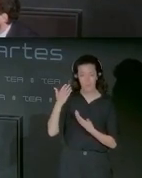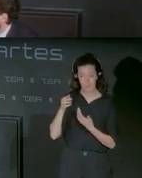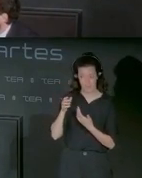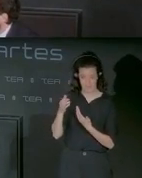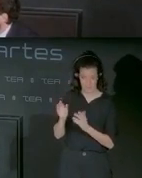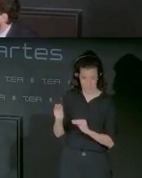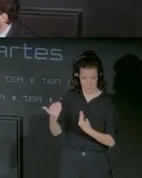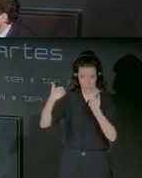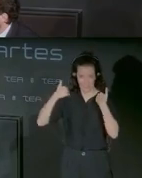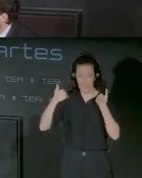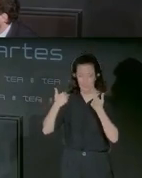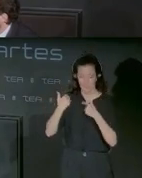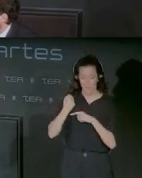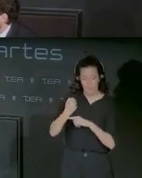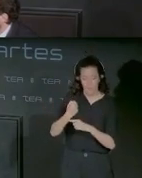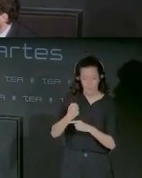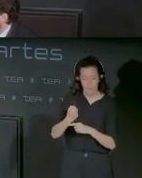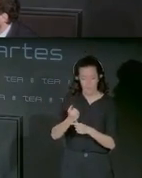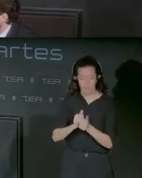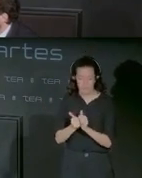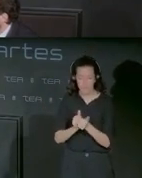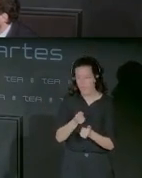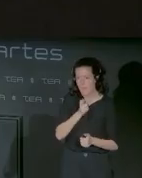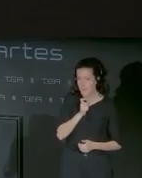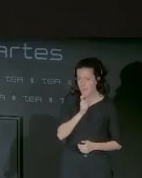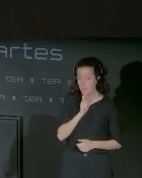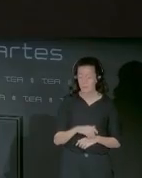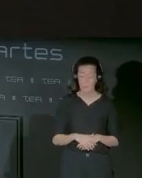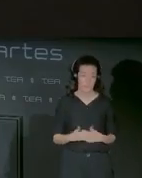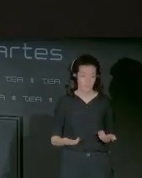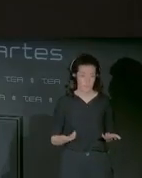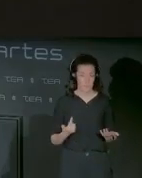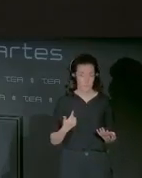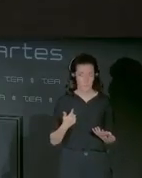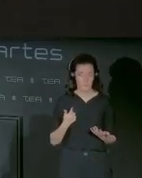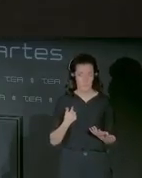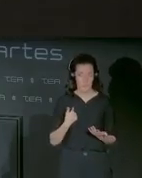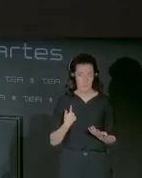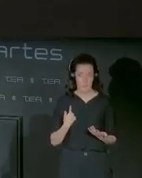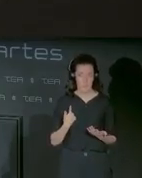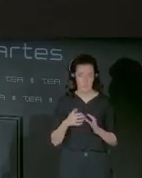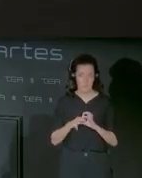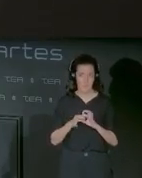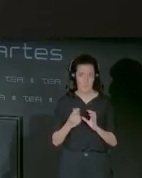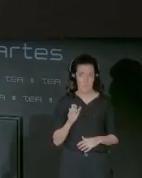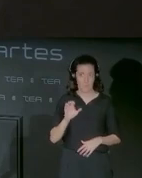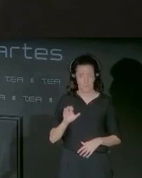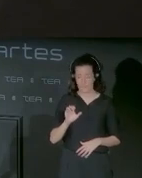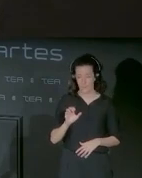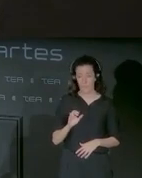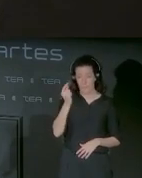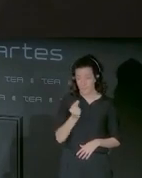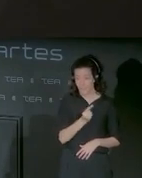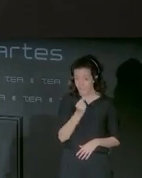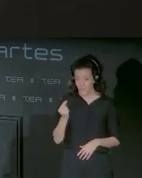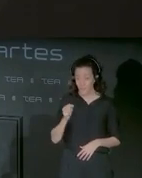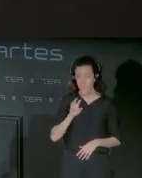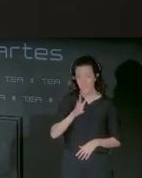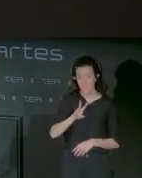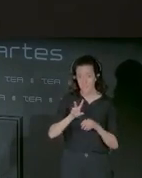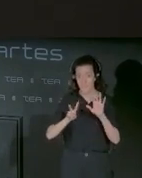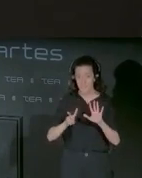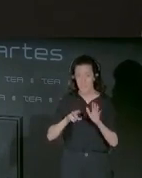country because I'm representing 37 film and audiovisual centers, film and audiovisual institutes across